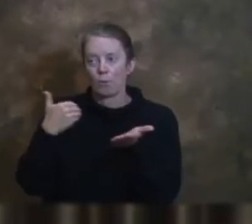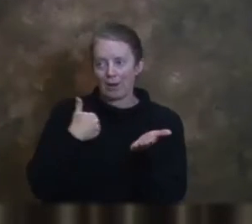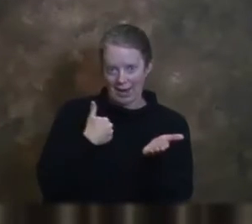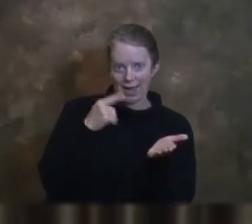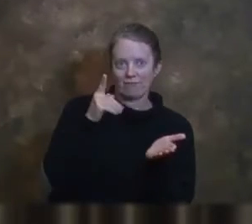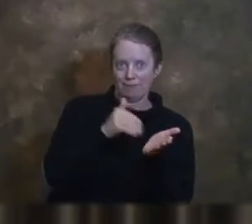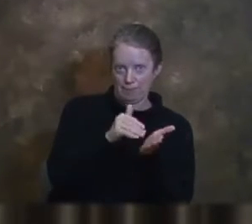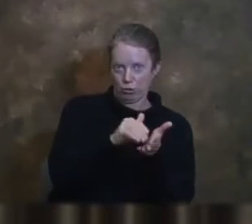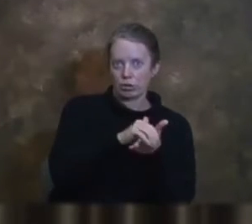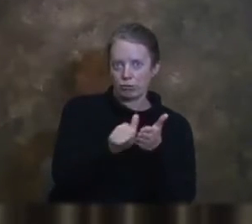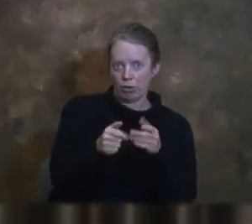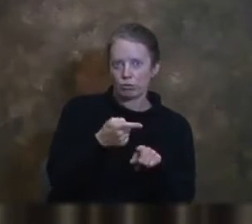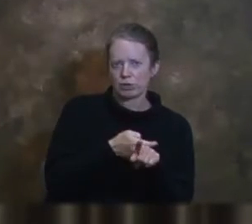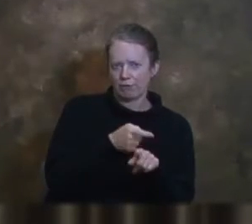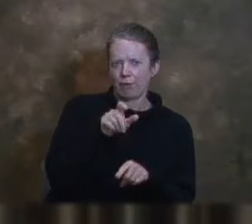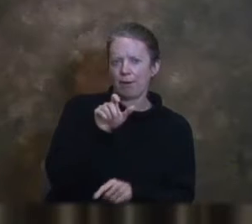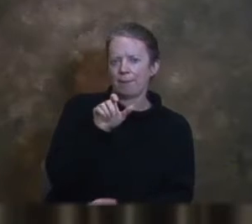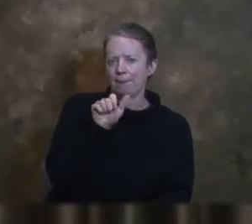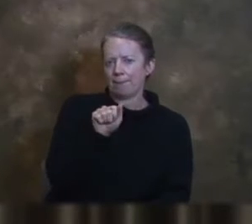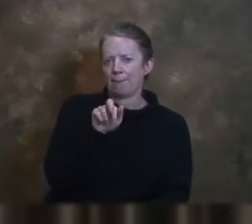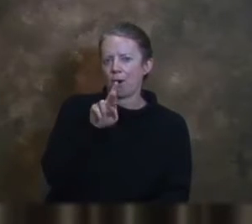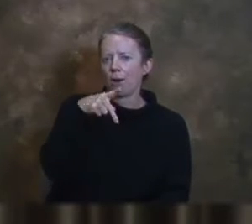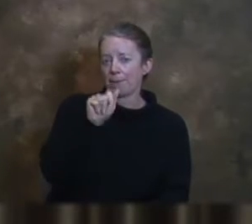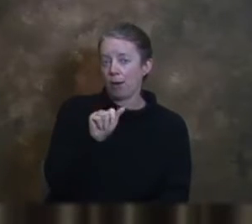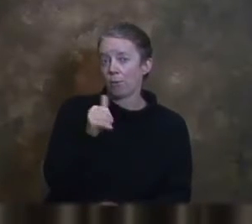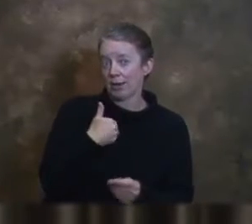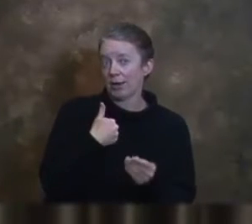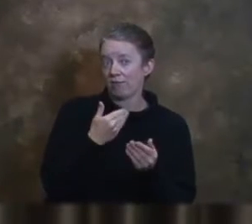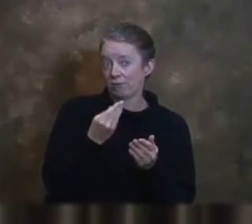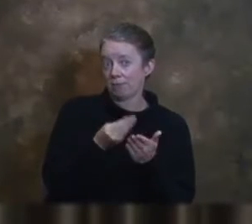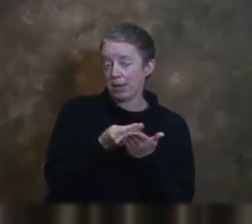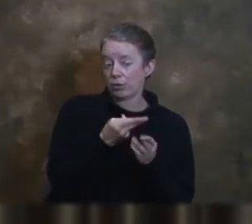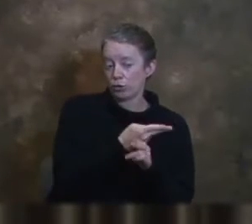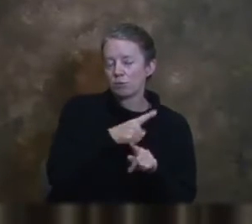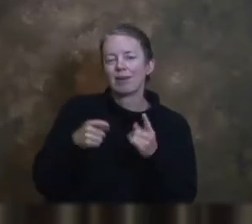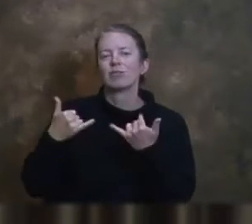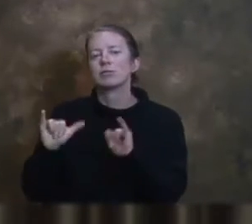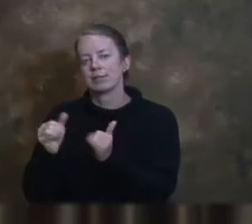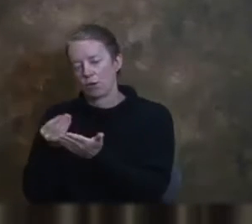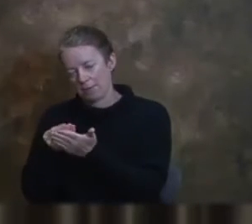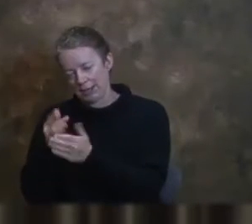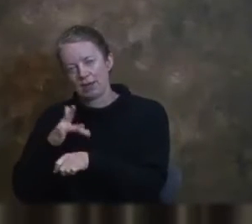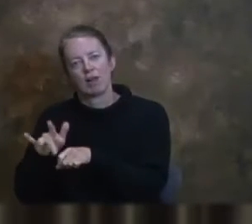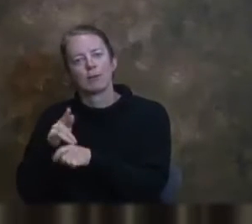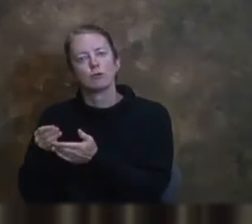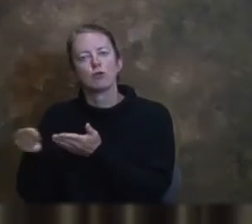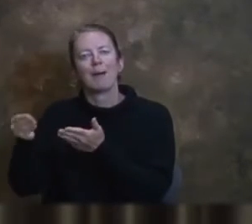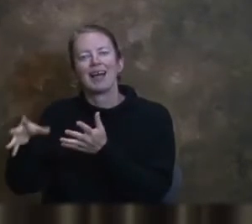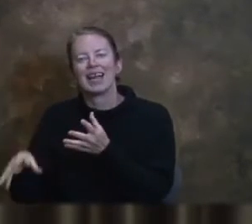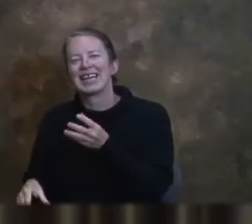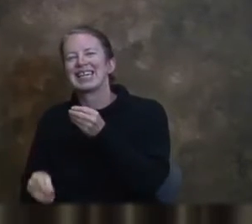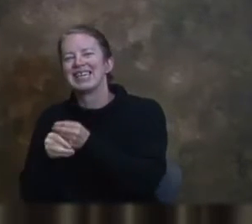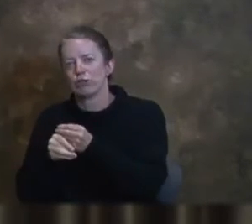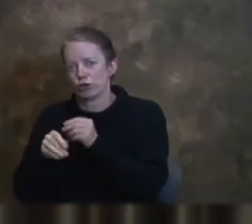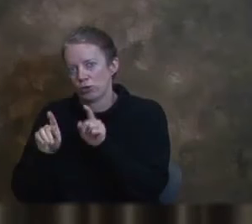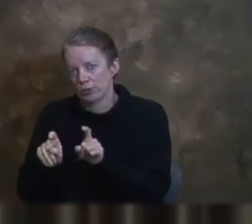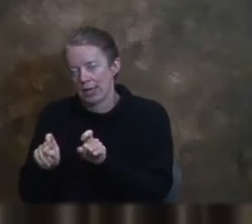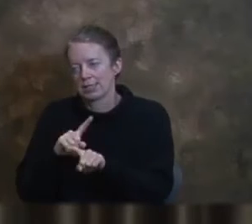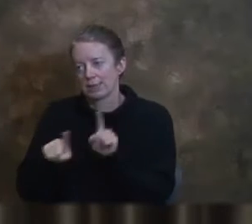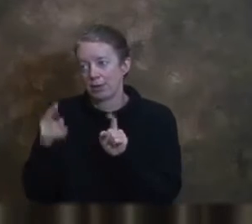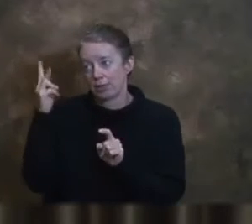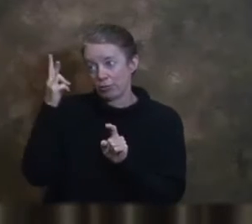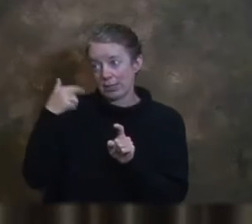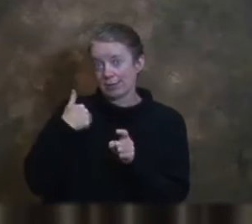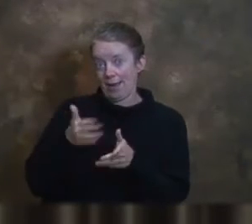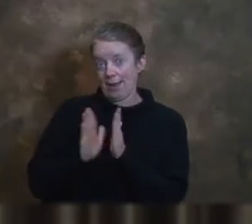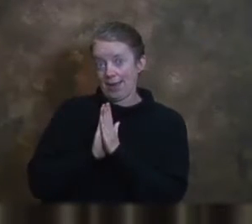from ARPA. We have used some of that already, though, but there's still money there that we could use to buy additional. But the reason why I asked Stacie